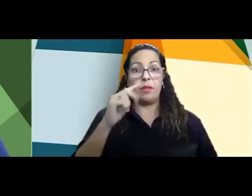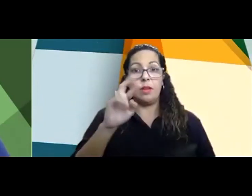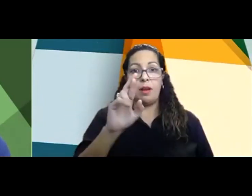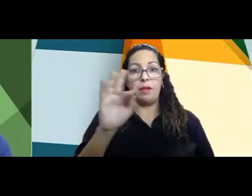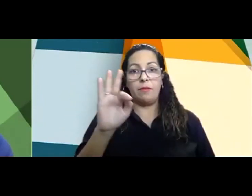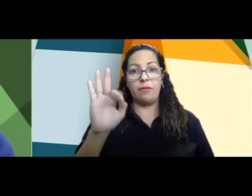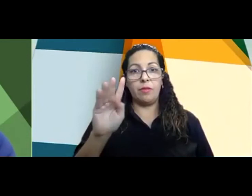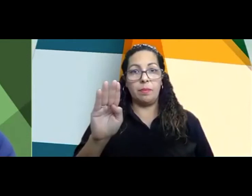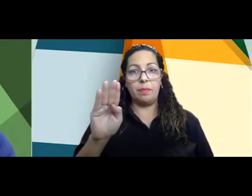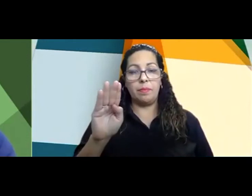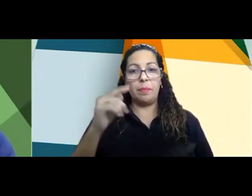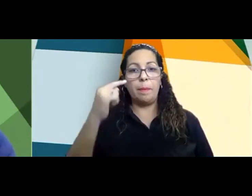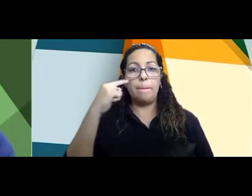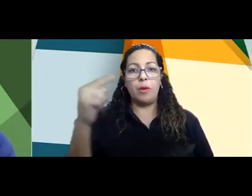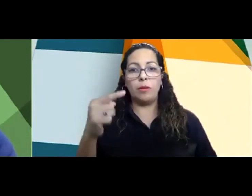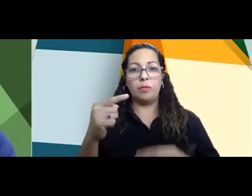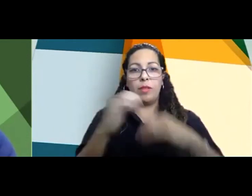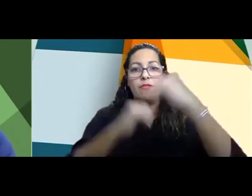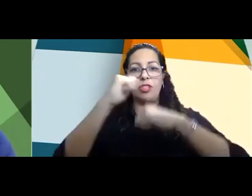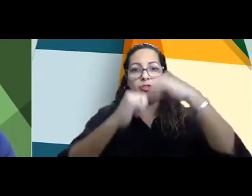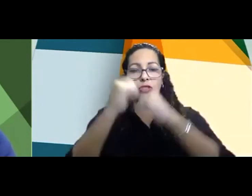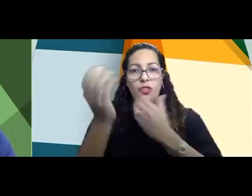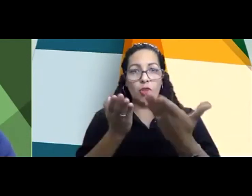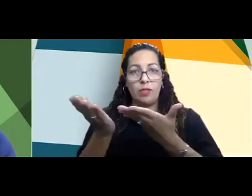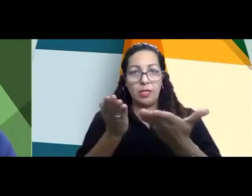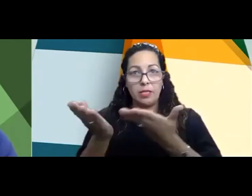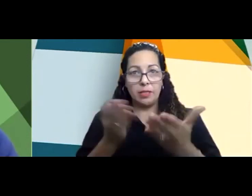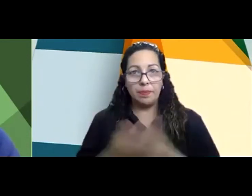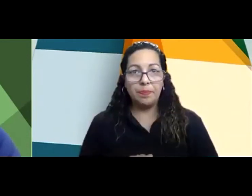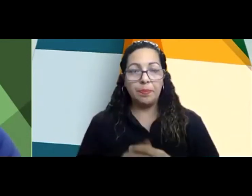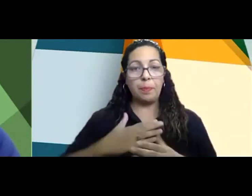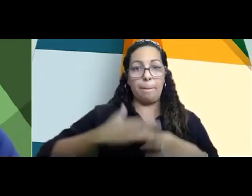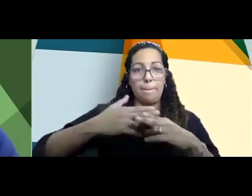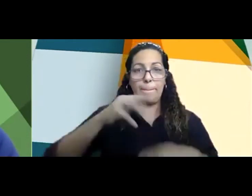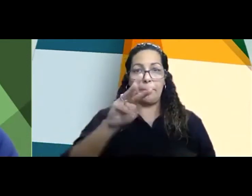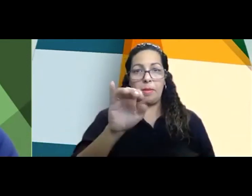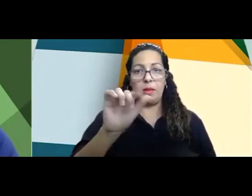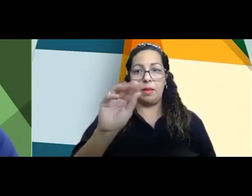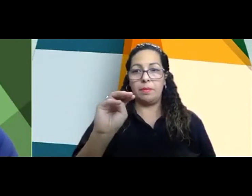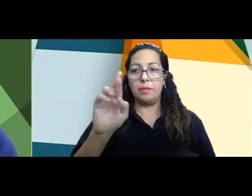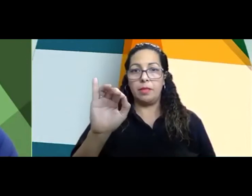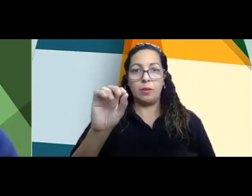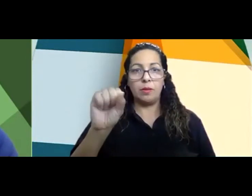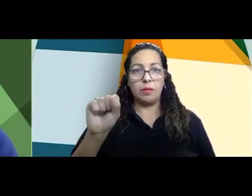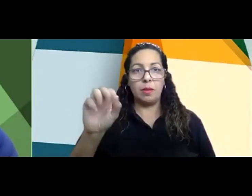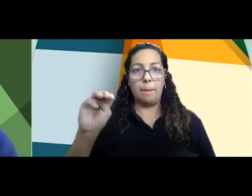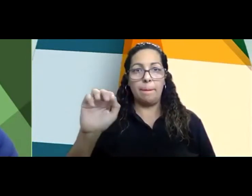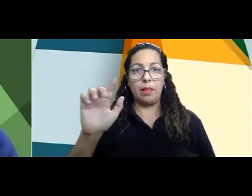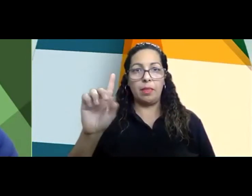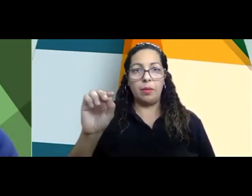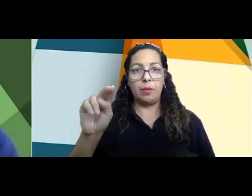for Infrastructure Services. My name is William Rios Maldonado. I'm the Director of